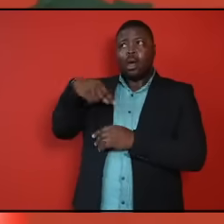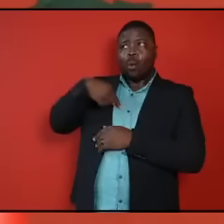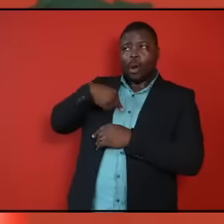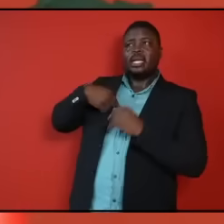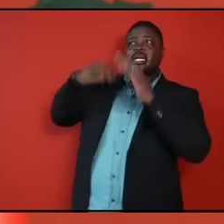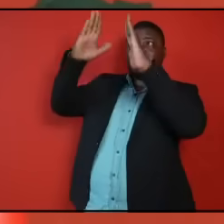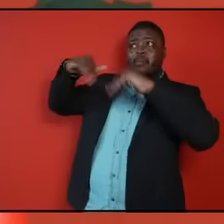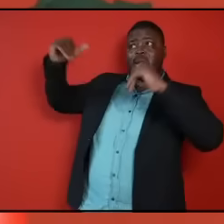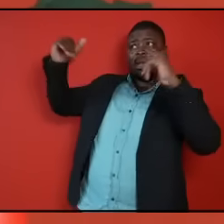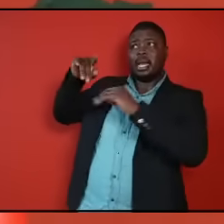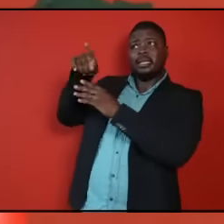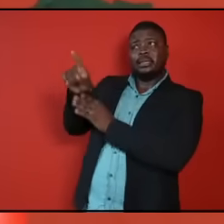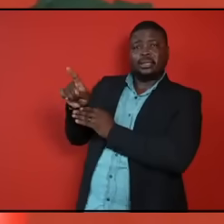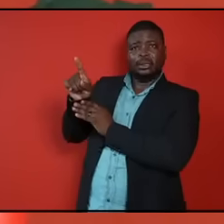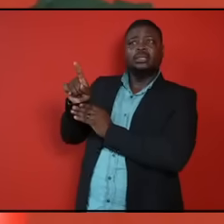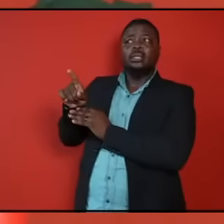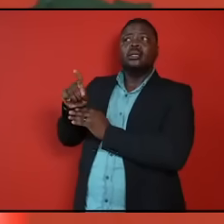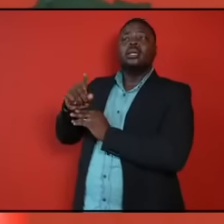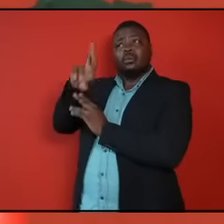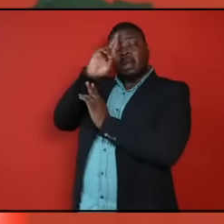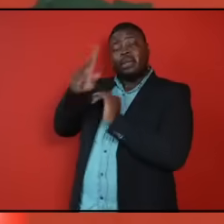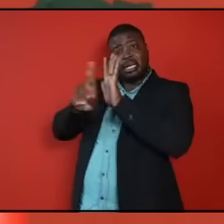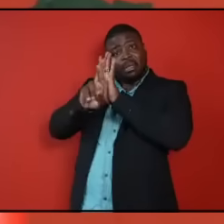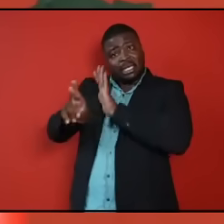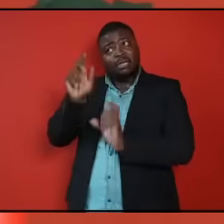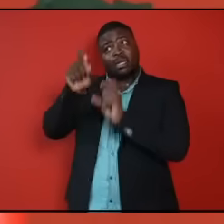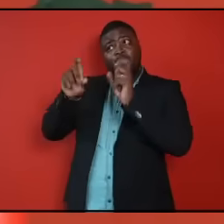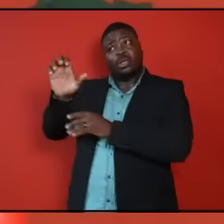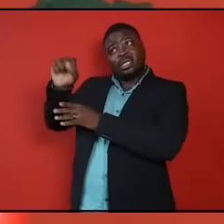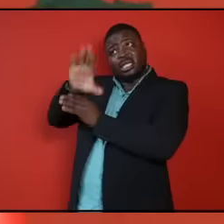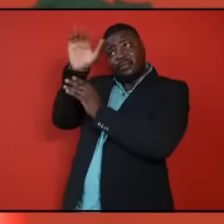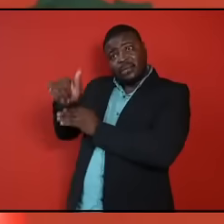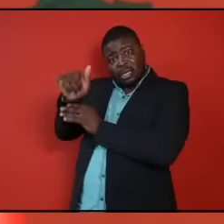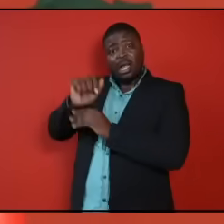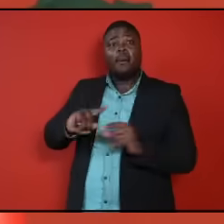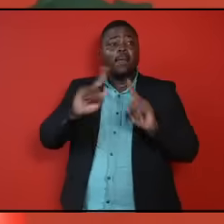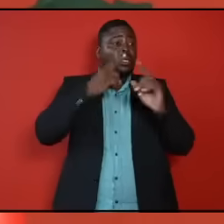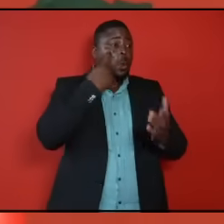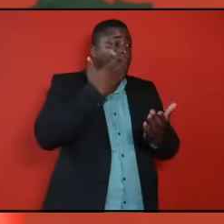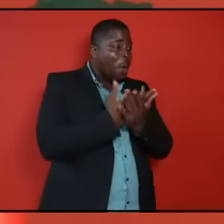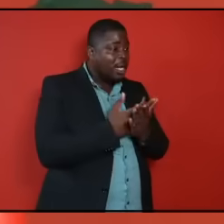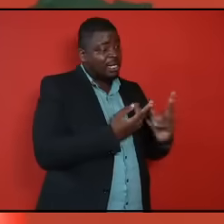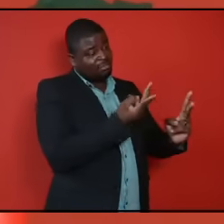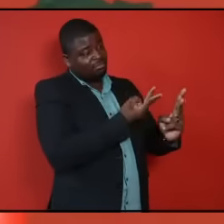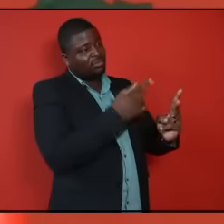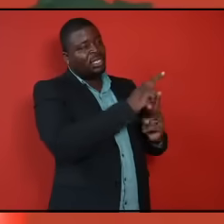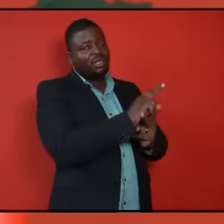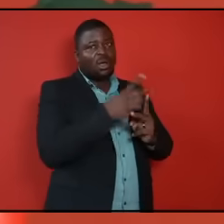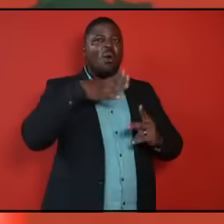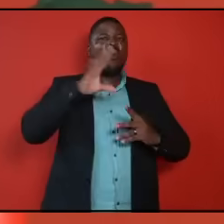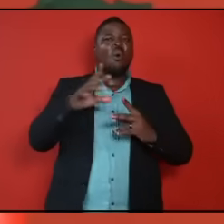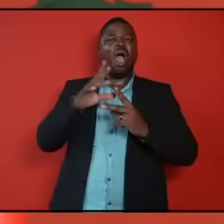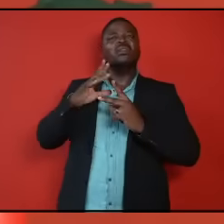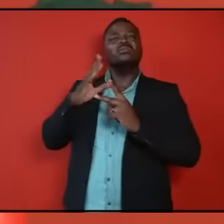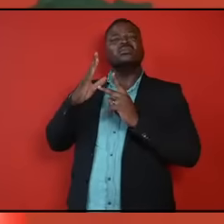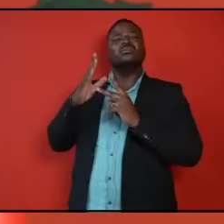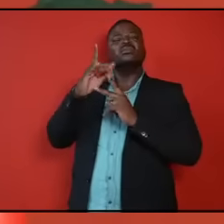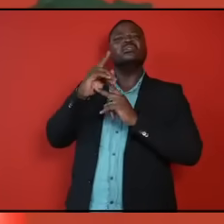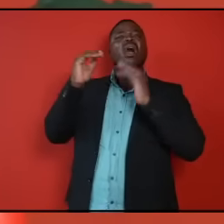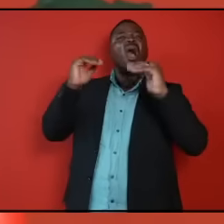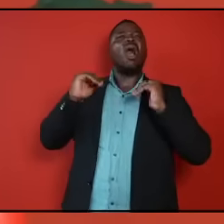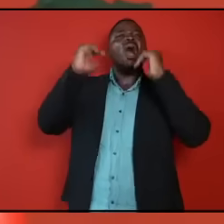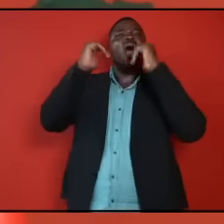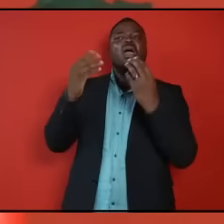as the highest expression of the will of the people, can be held hostage by witnesses who make extraordinary demands for special